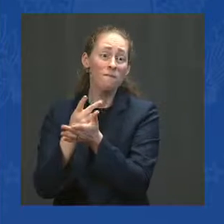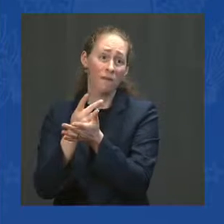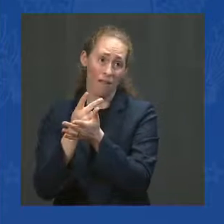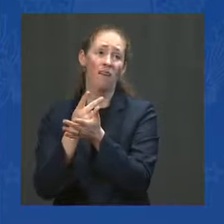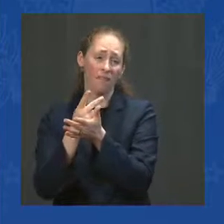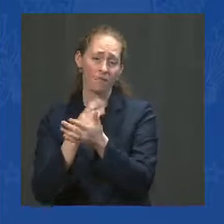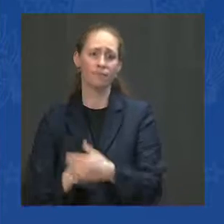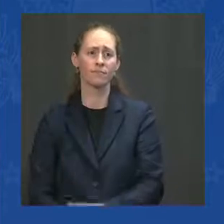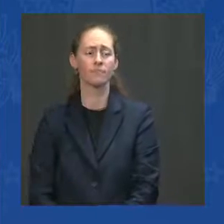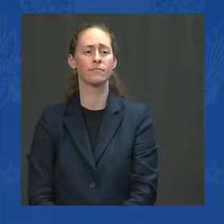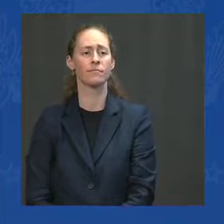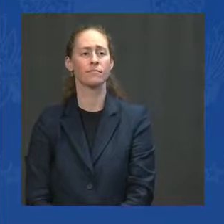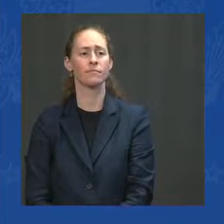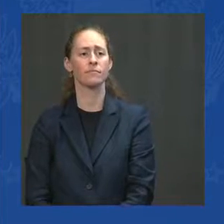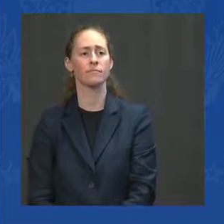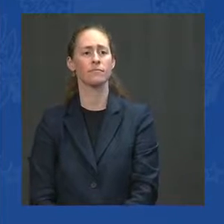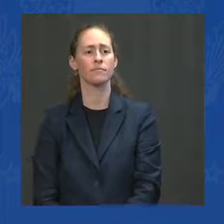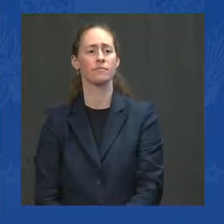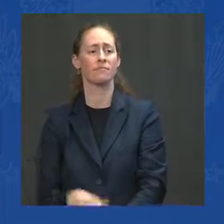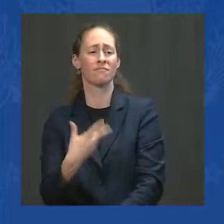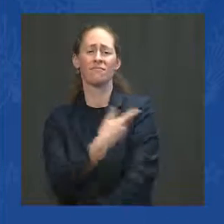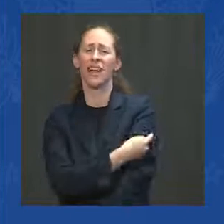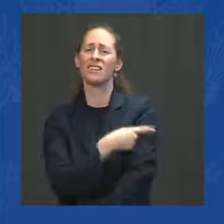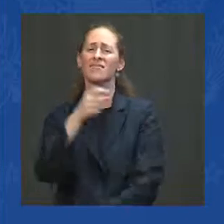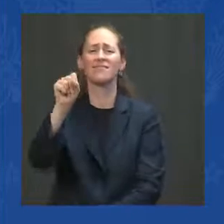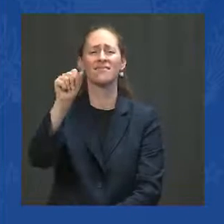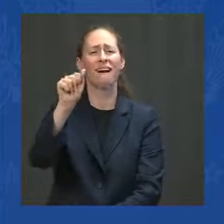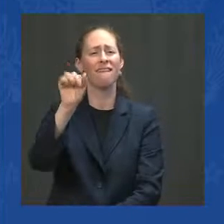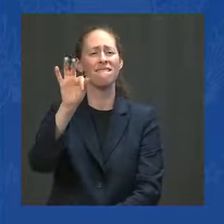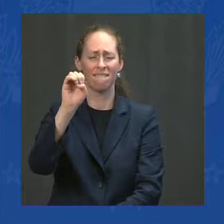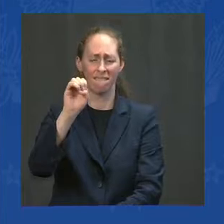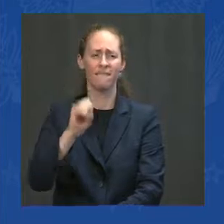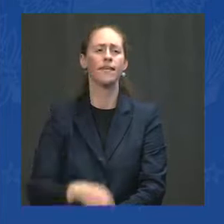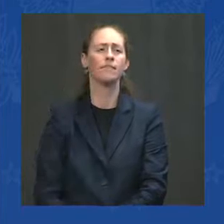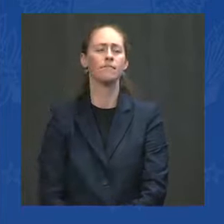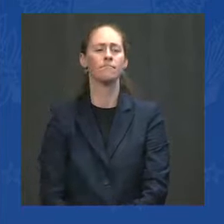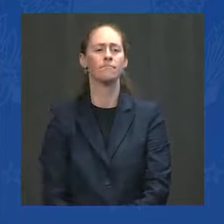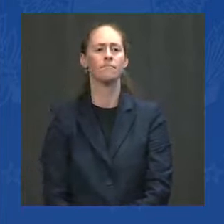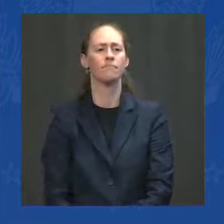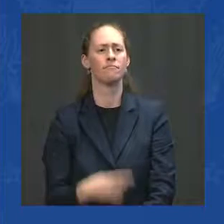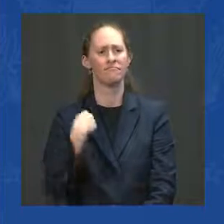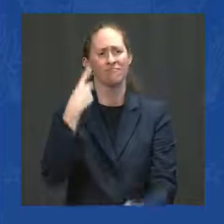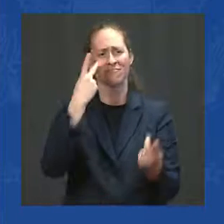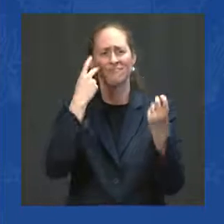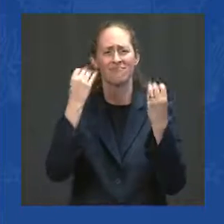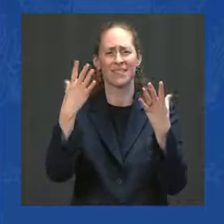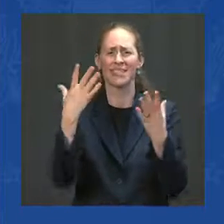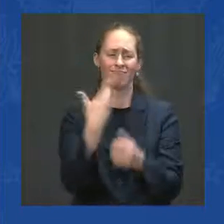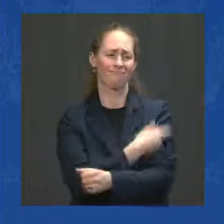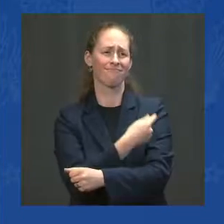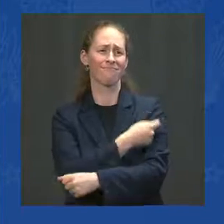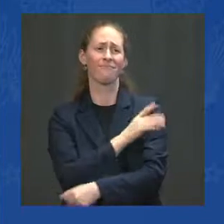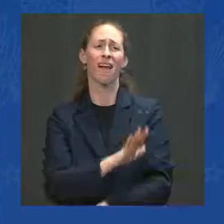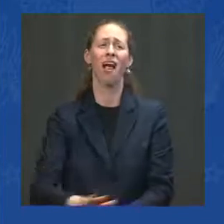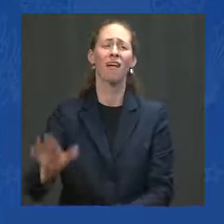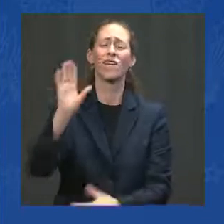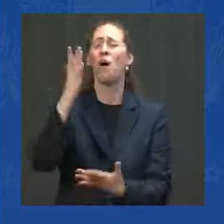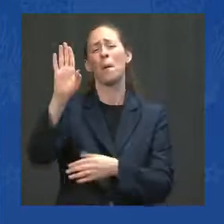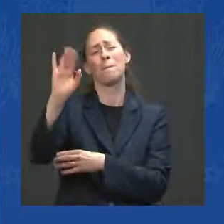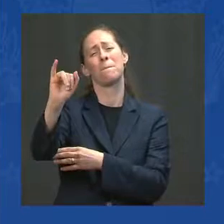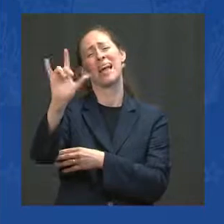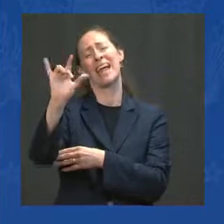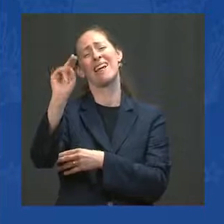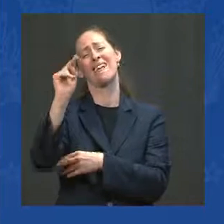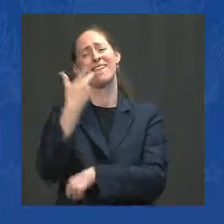is totally safe. We've seen millions of doses around the world, 1 billion doses already. And